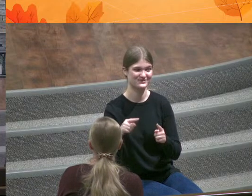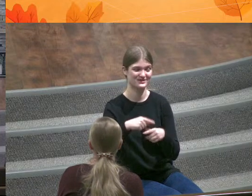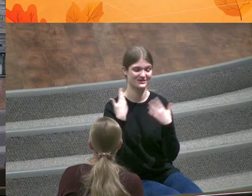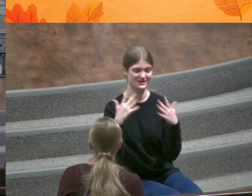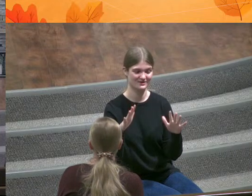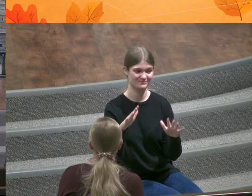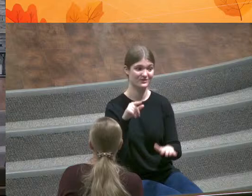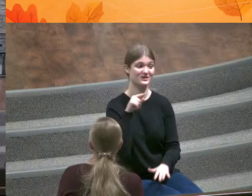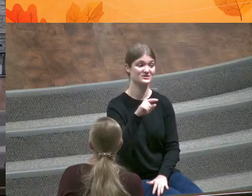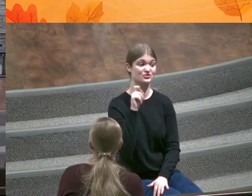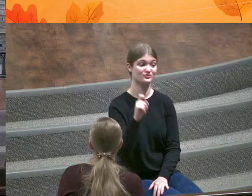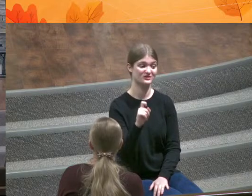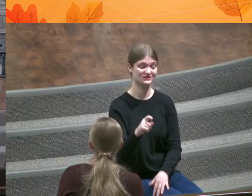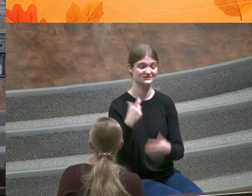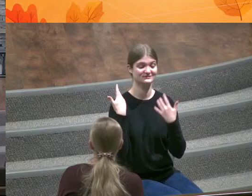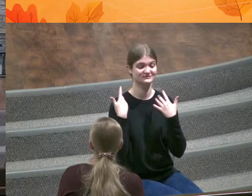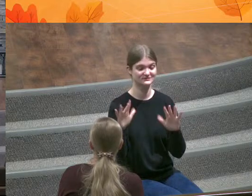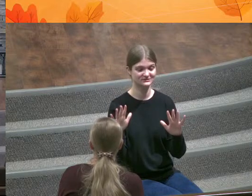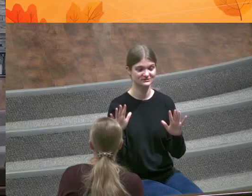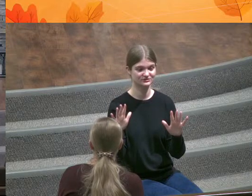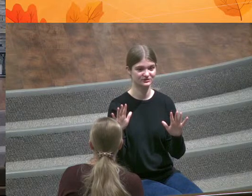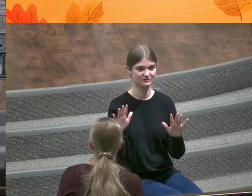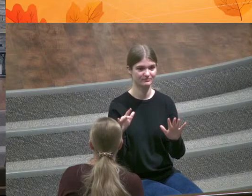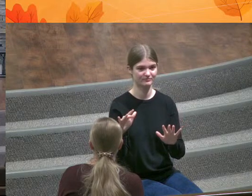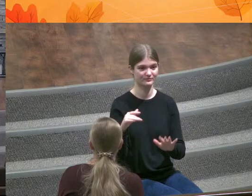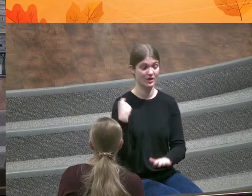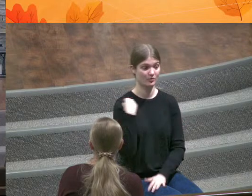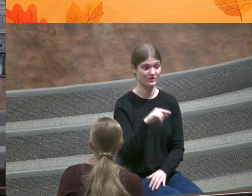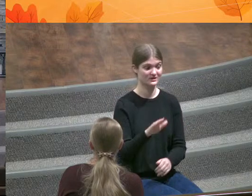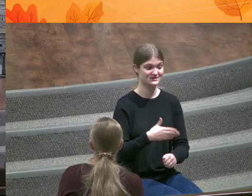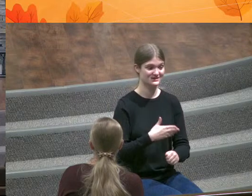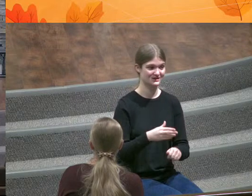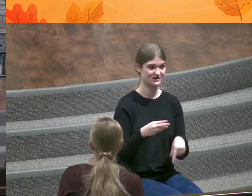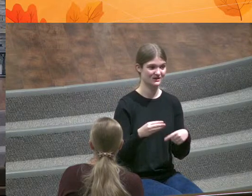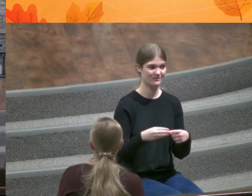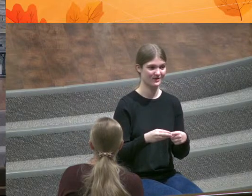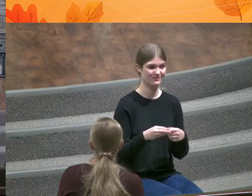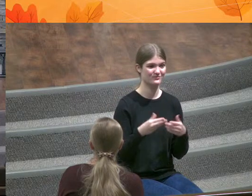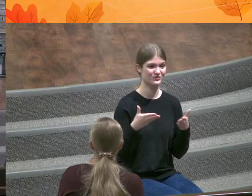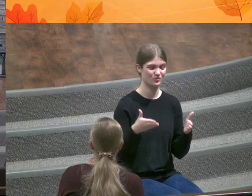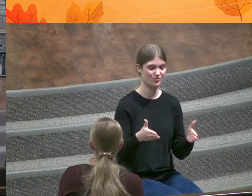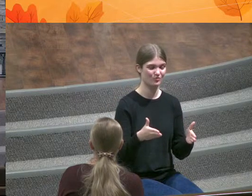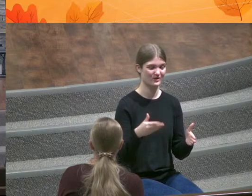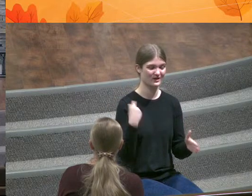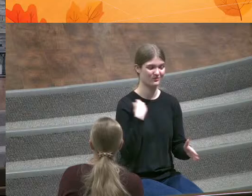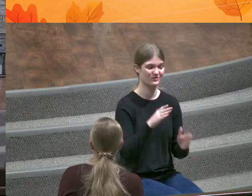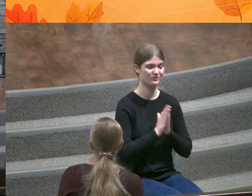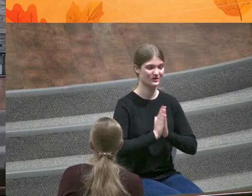Because we've got to finish. We're going to sing about how we pray.